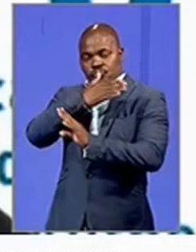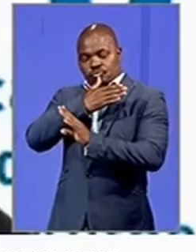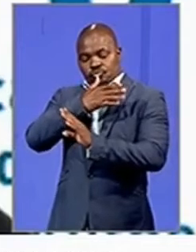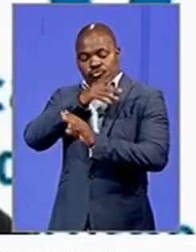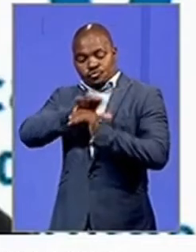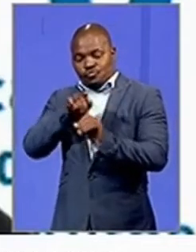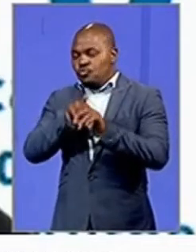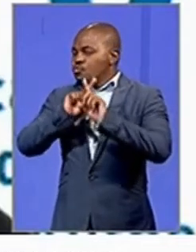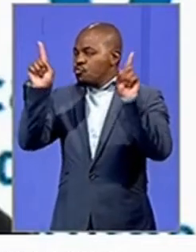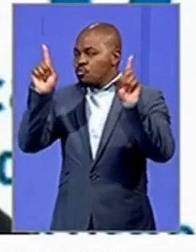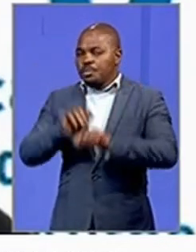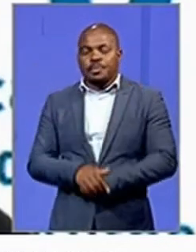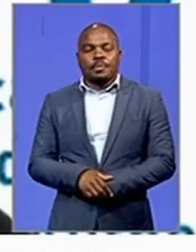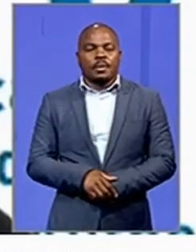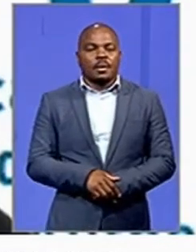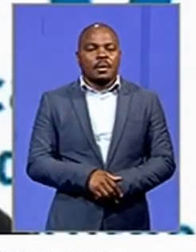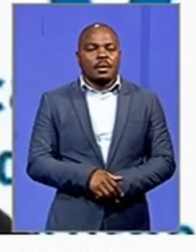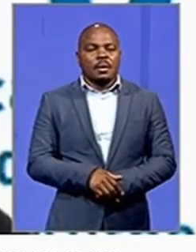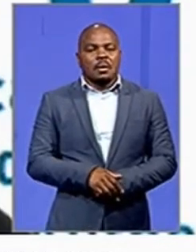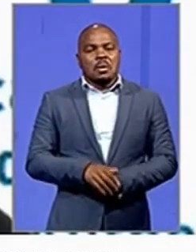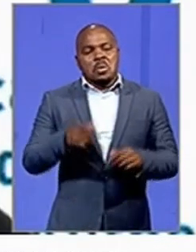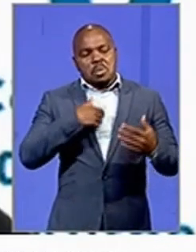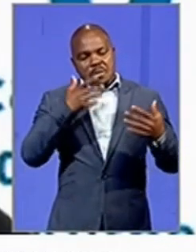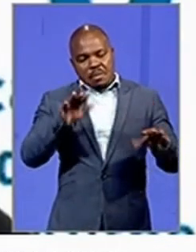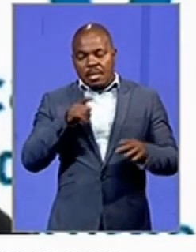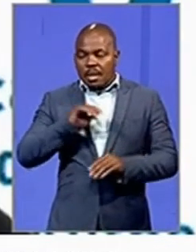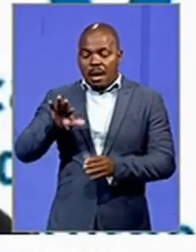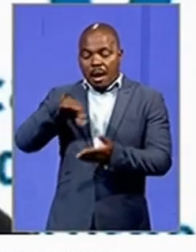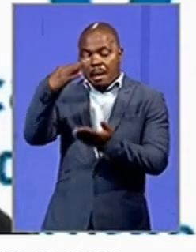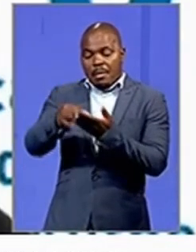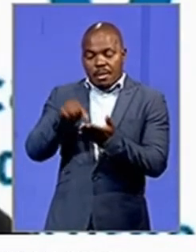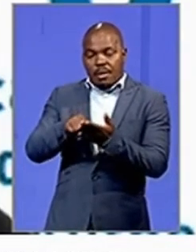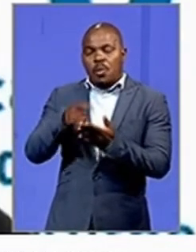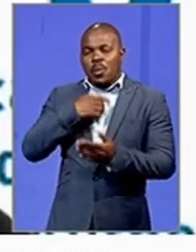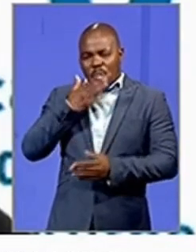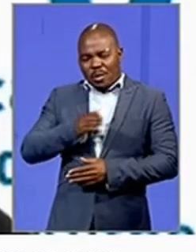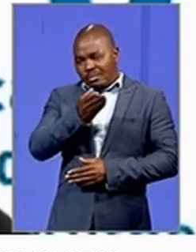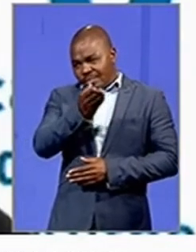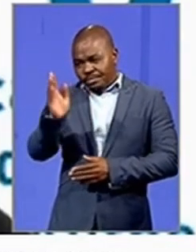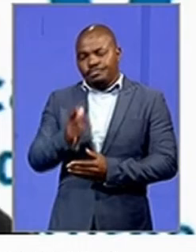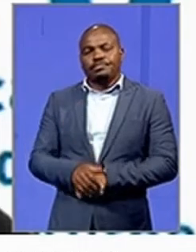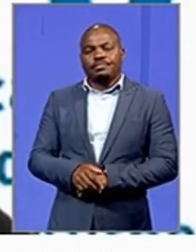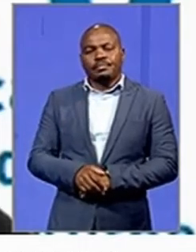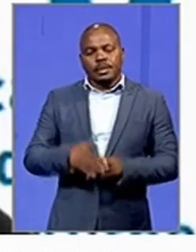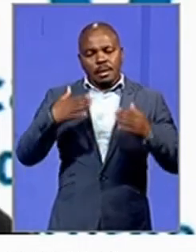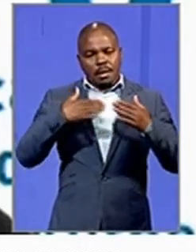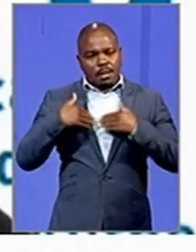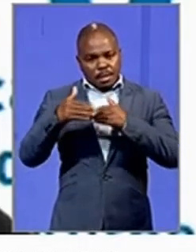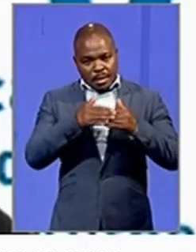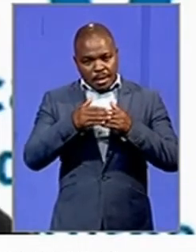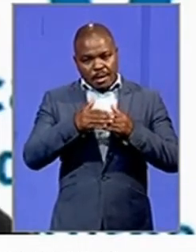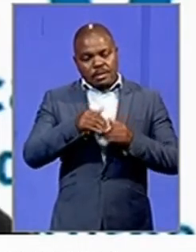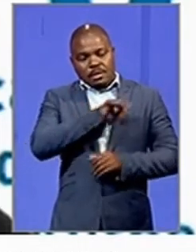We're not receiving as many reports as per these applications, and would really like to urge, the healthcare practitioners